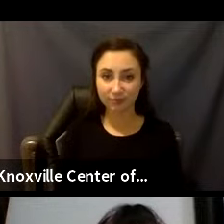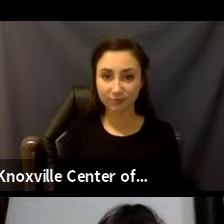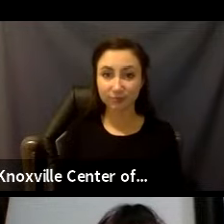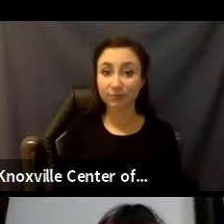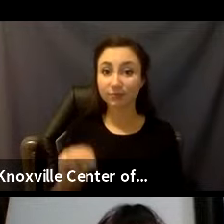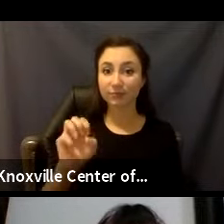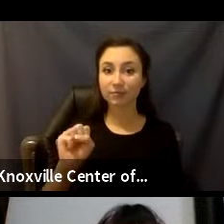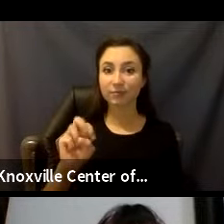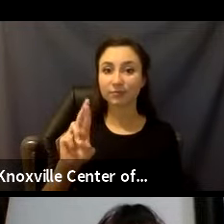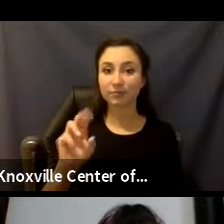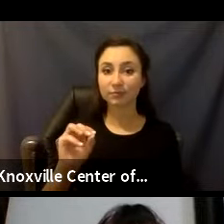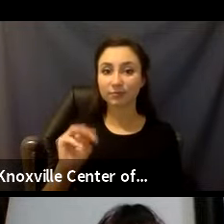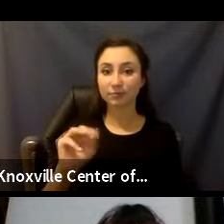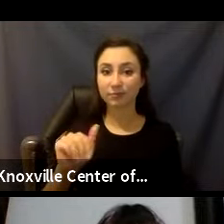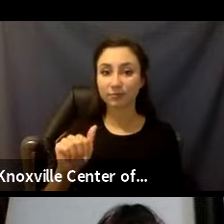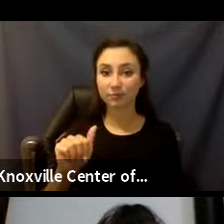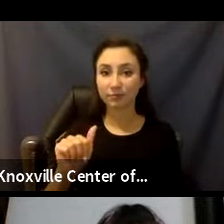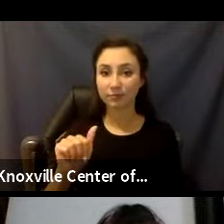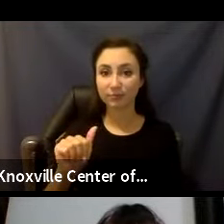Miss Roma,